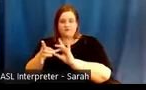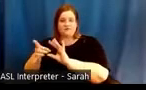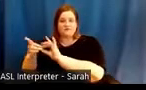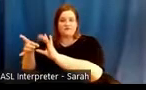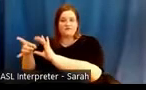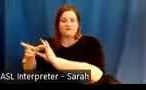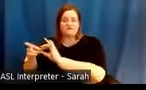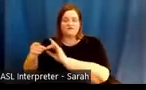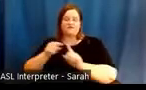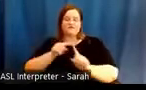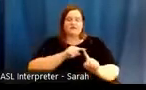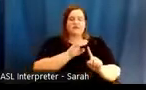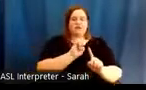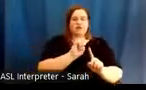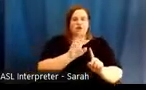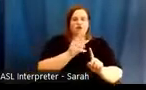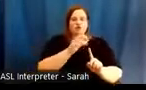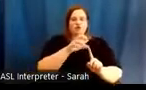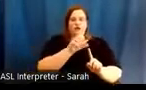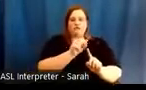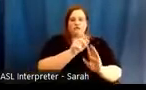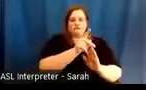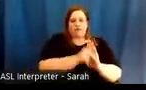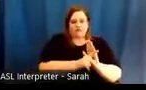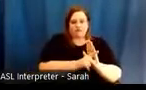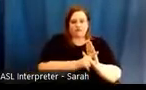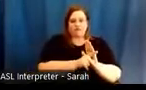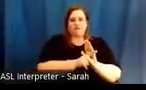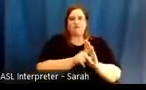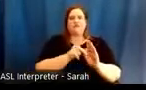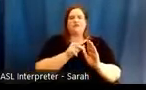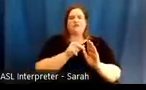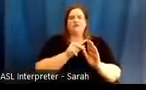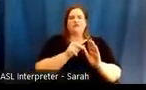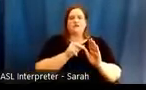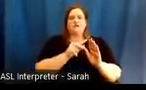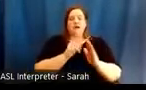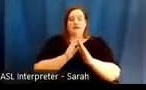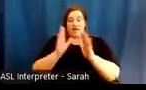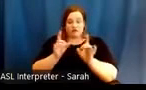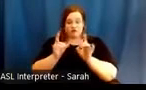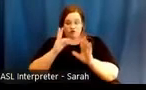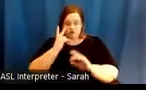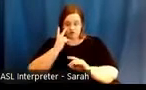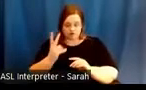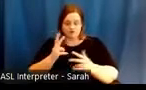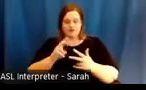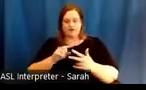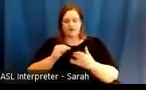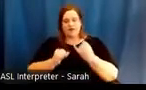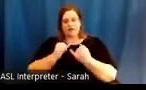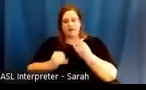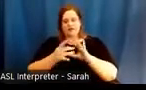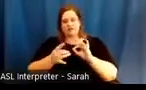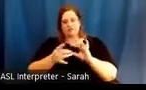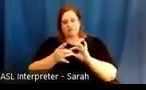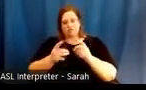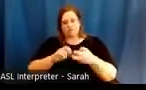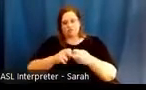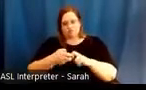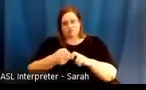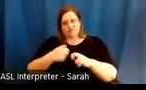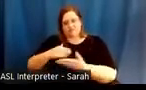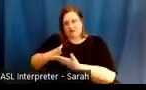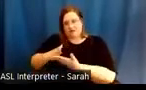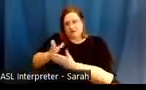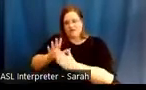the eugenics policies and the housing crisis we see. The last issue, and then I'll stop talking, that I want to